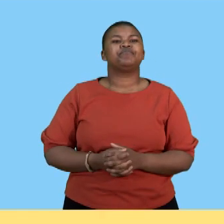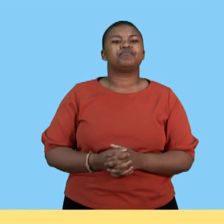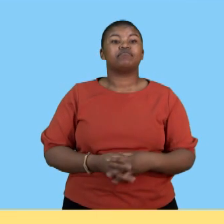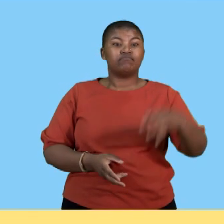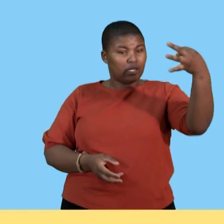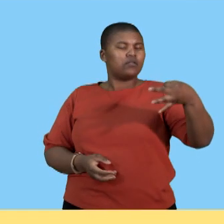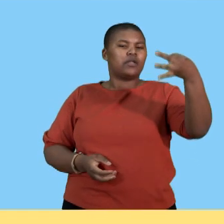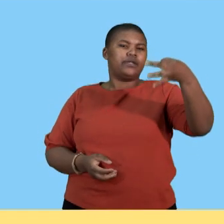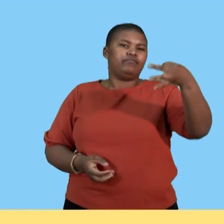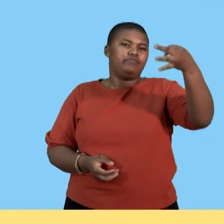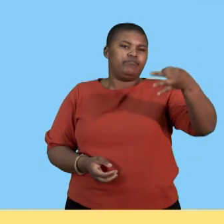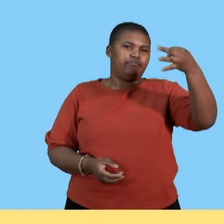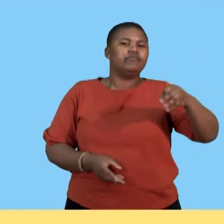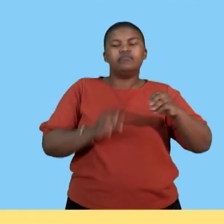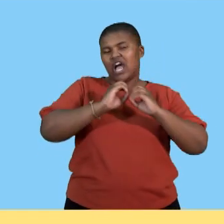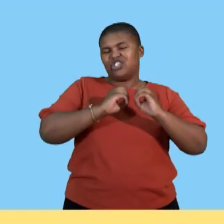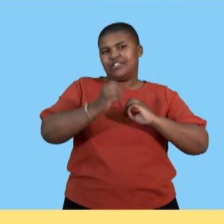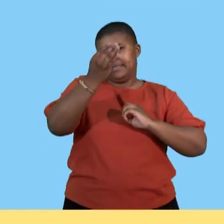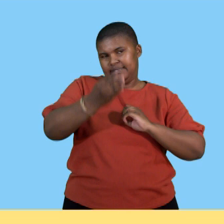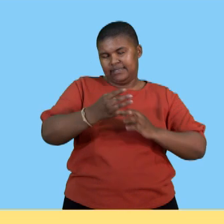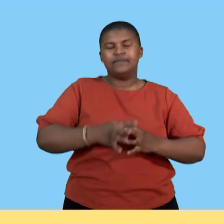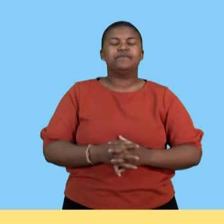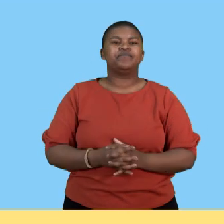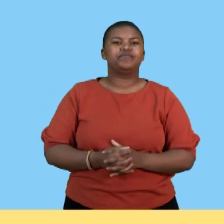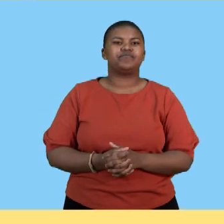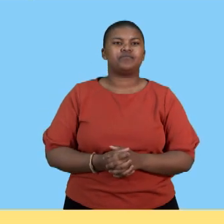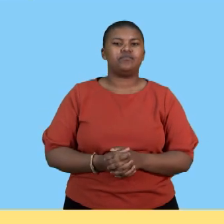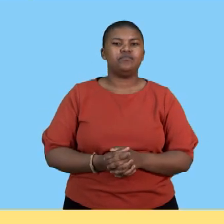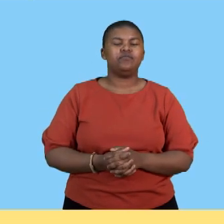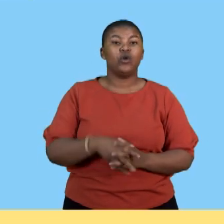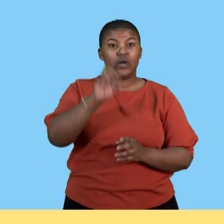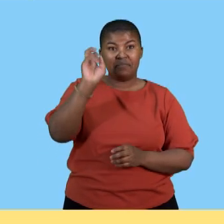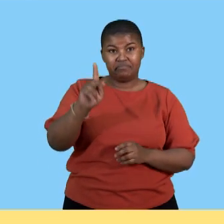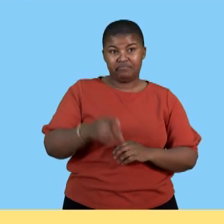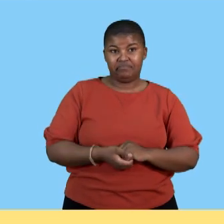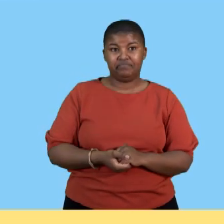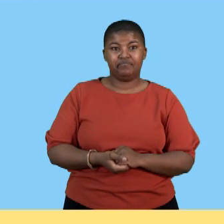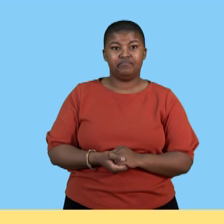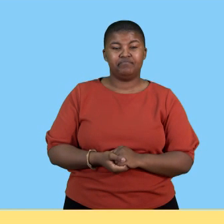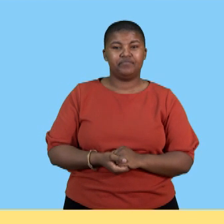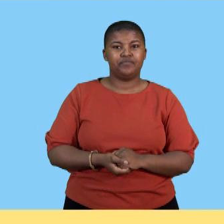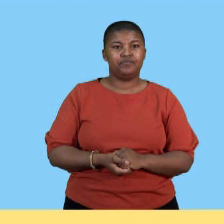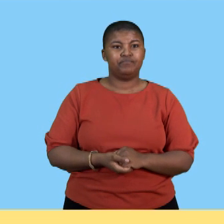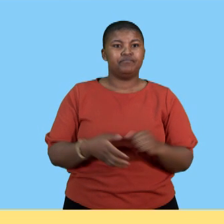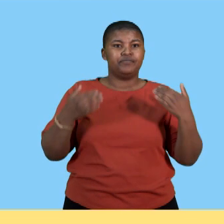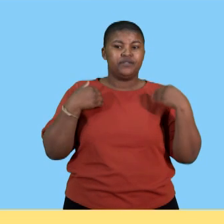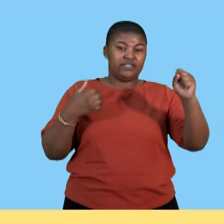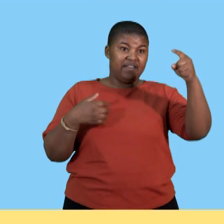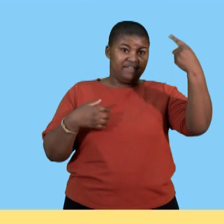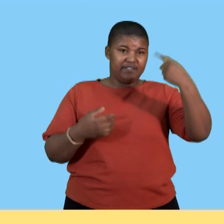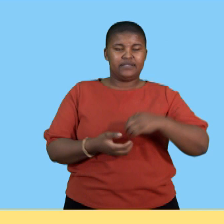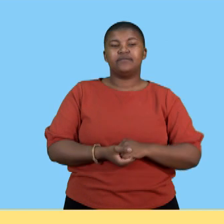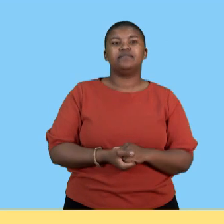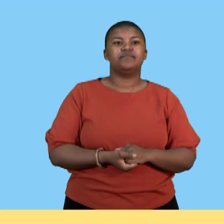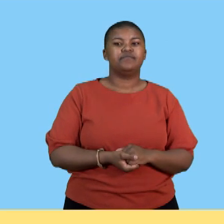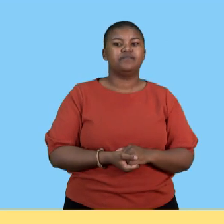Okay, so here are the three main adjustments. Okay, let us go. We started the first